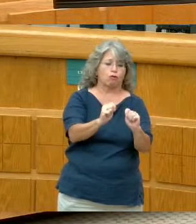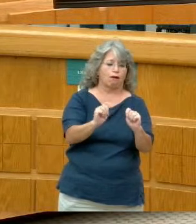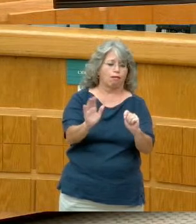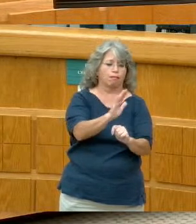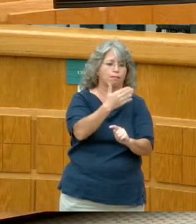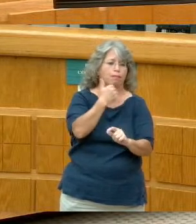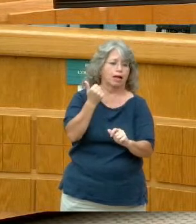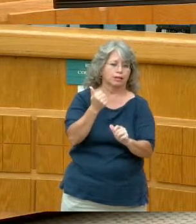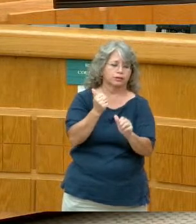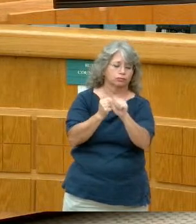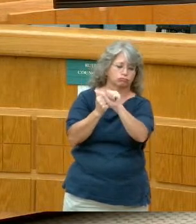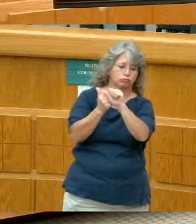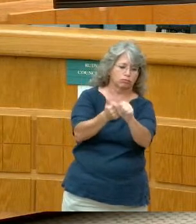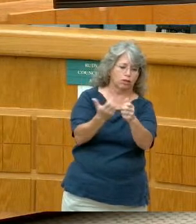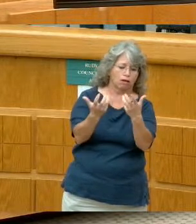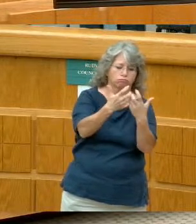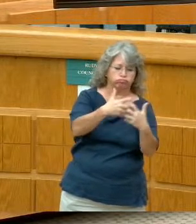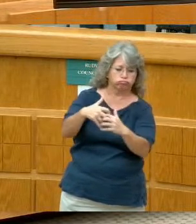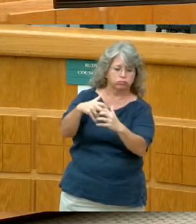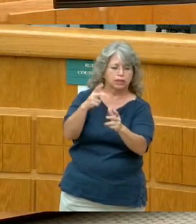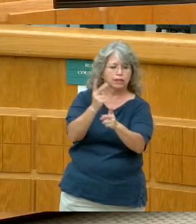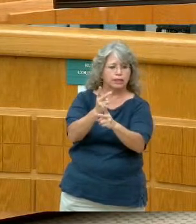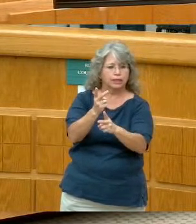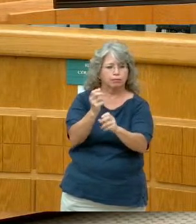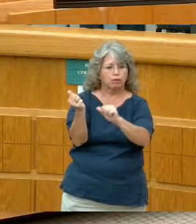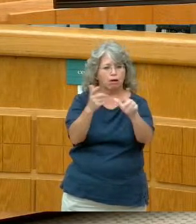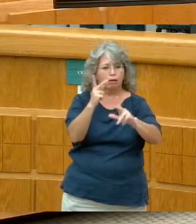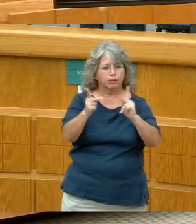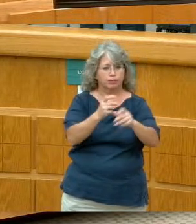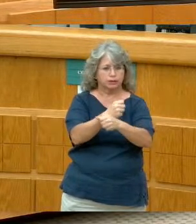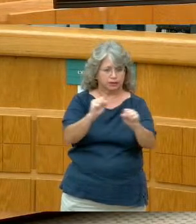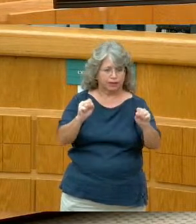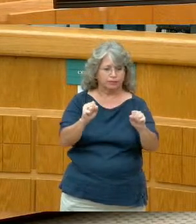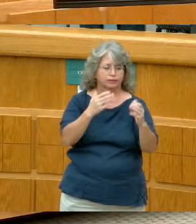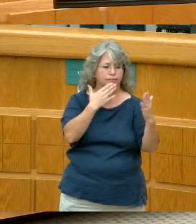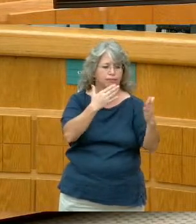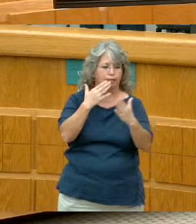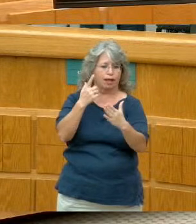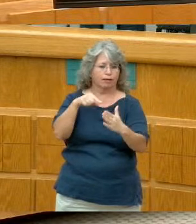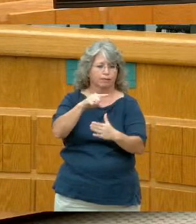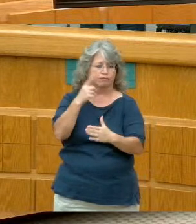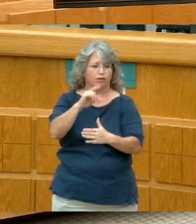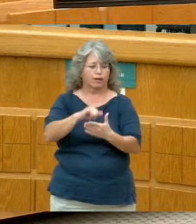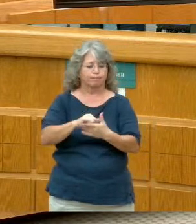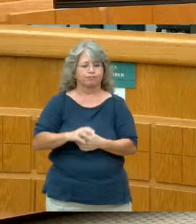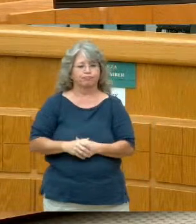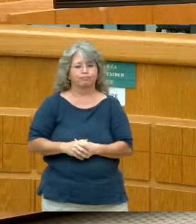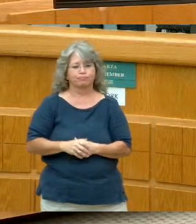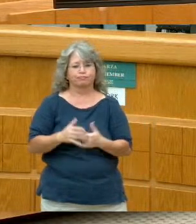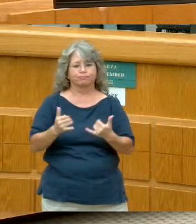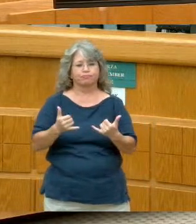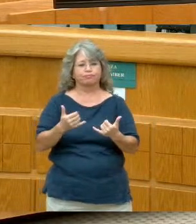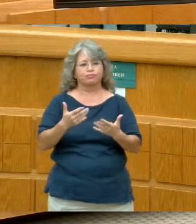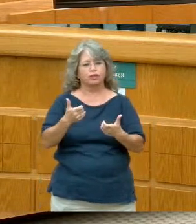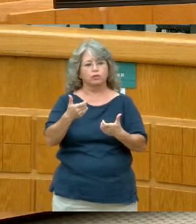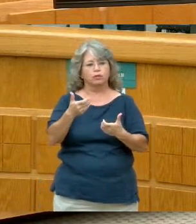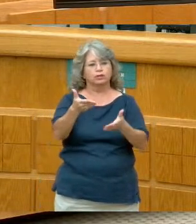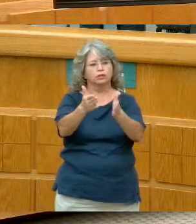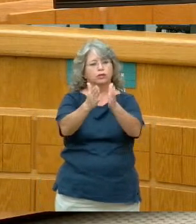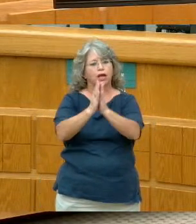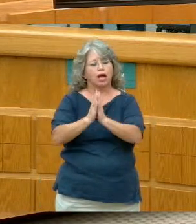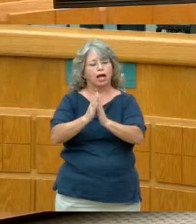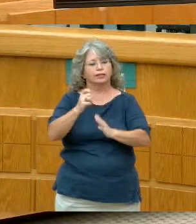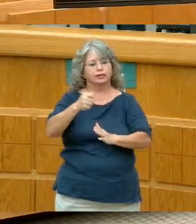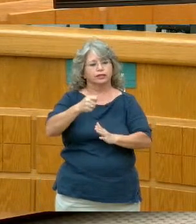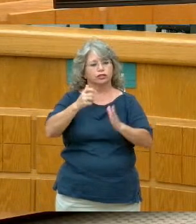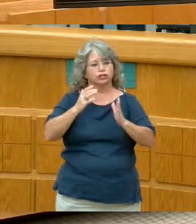are trying their best to be in compliance and keep everyone safe. So we thank you very much for that. At this time, I'd like to call on Judge Canales to